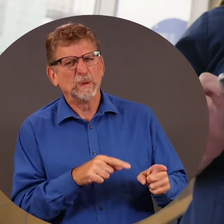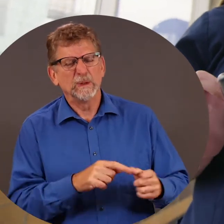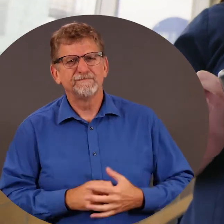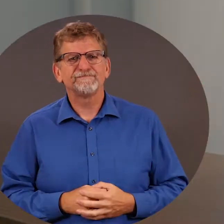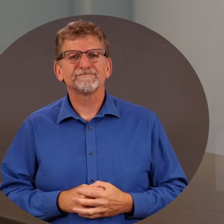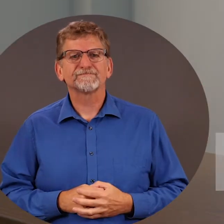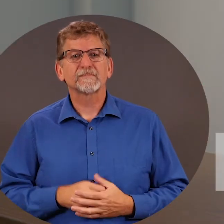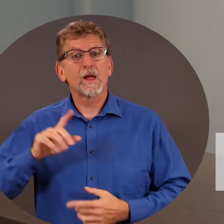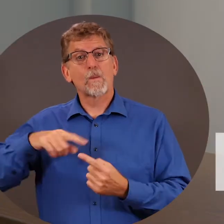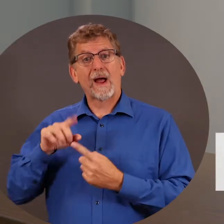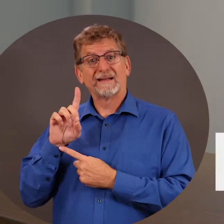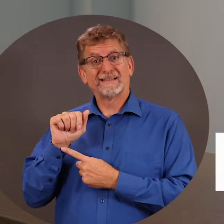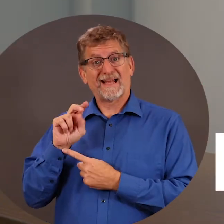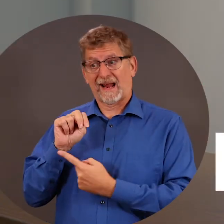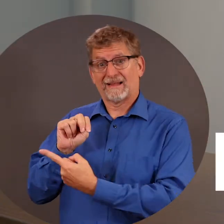In